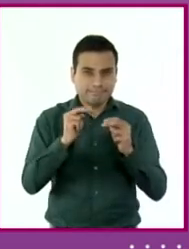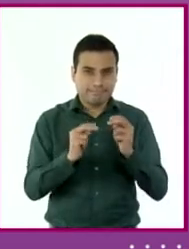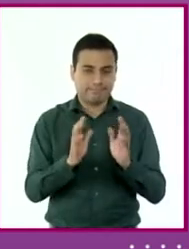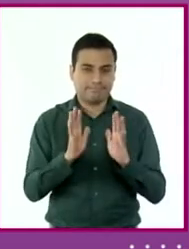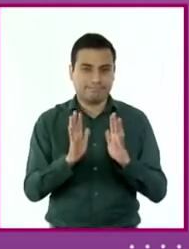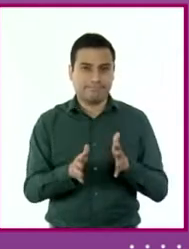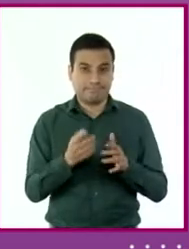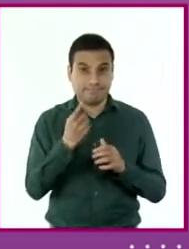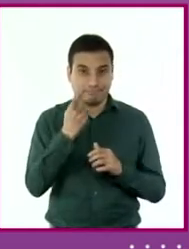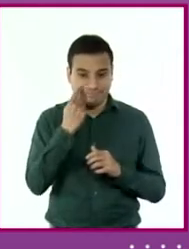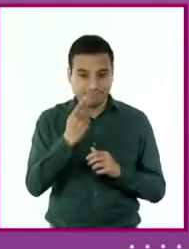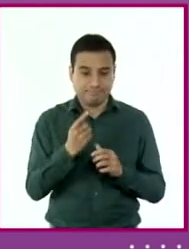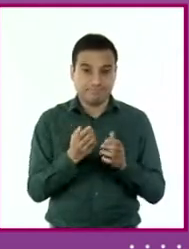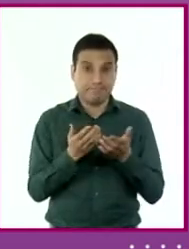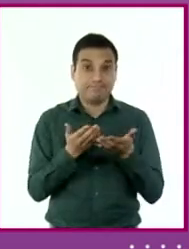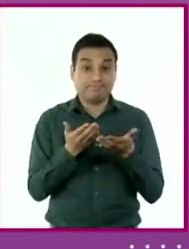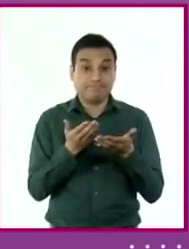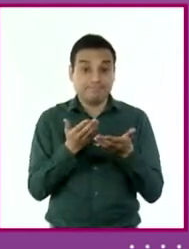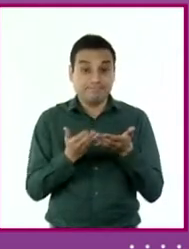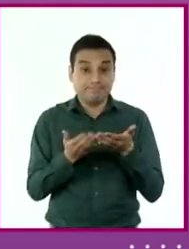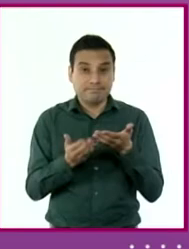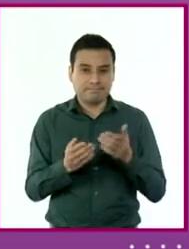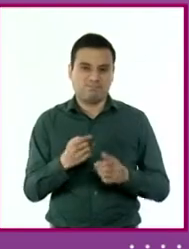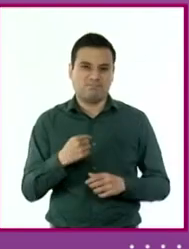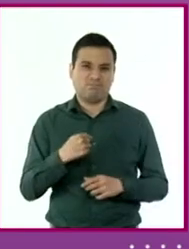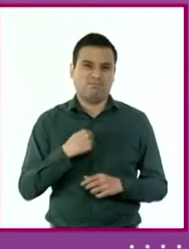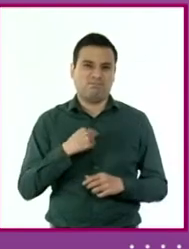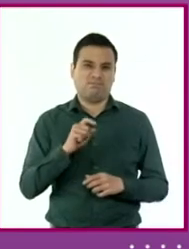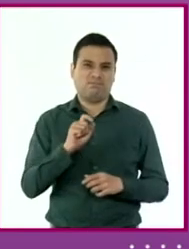Look! Now I'm Luke, the good one!